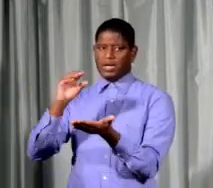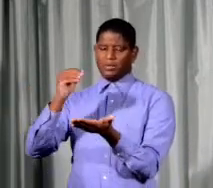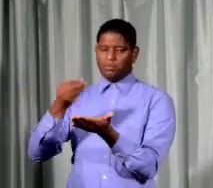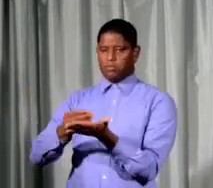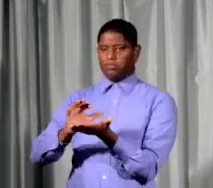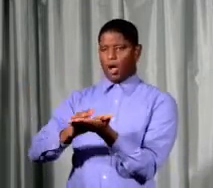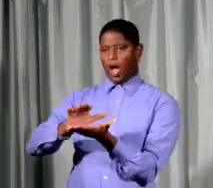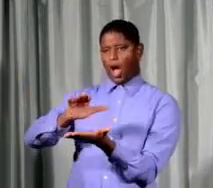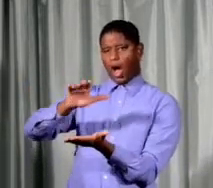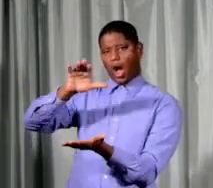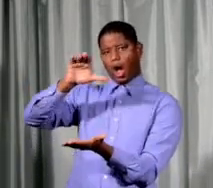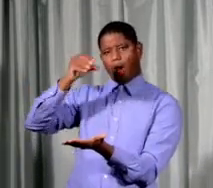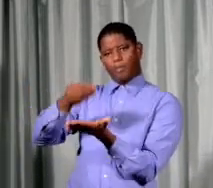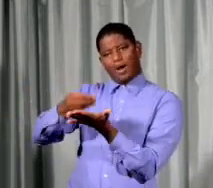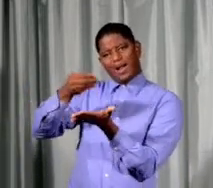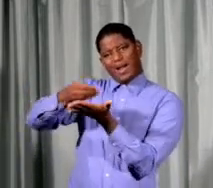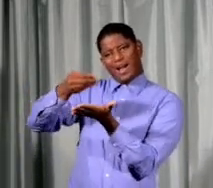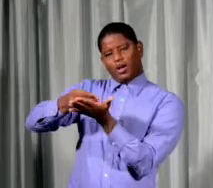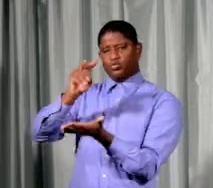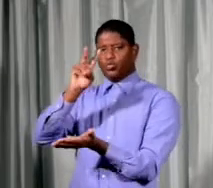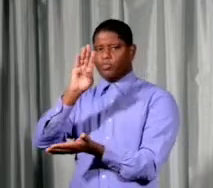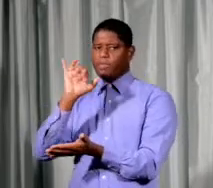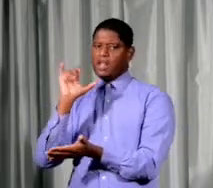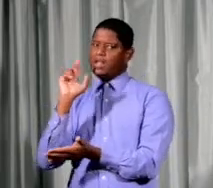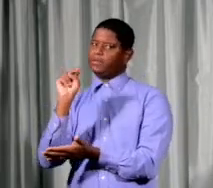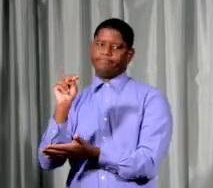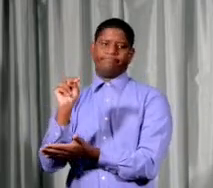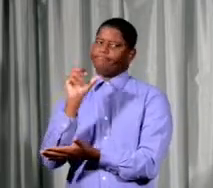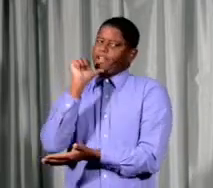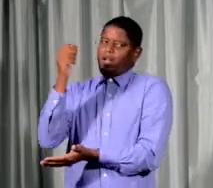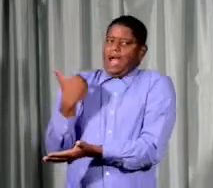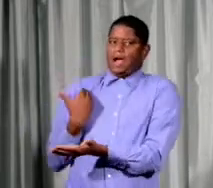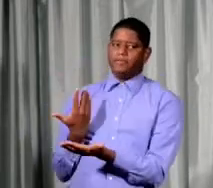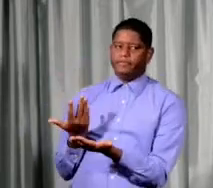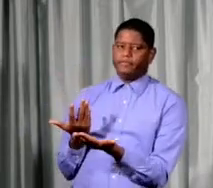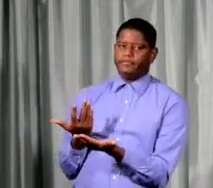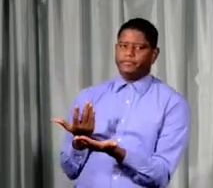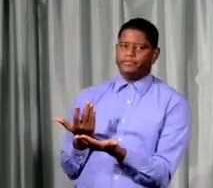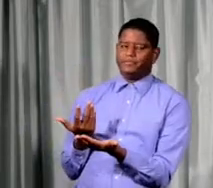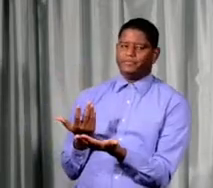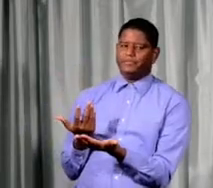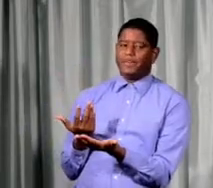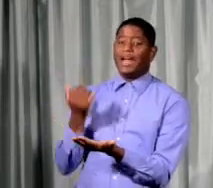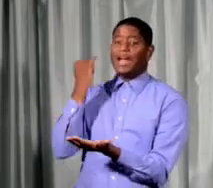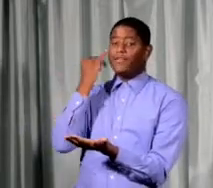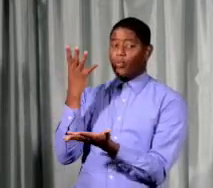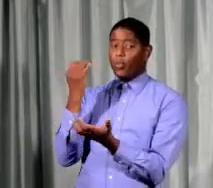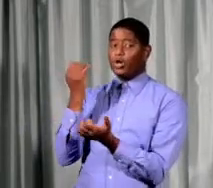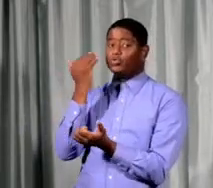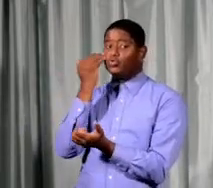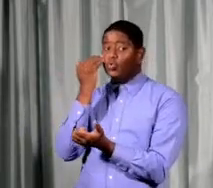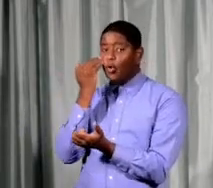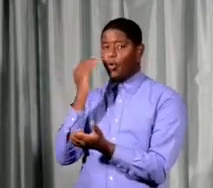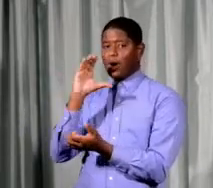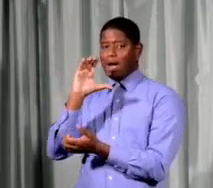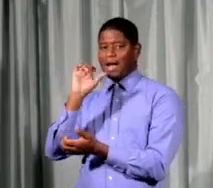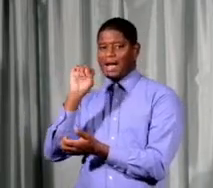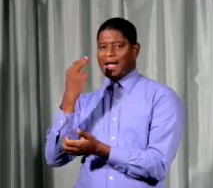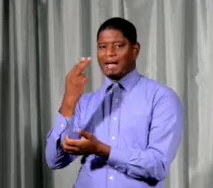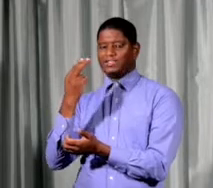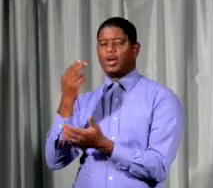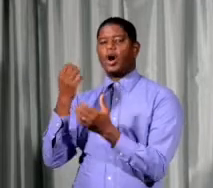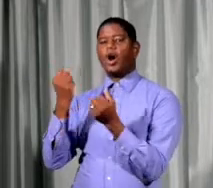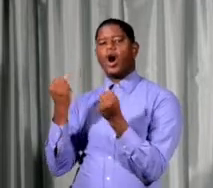have $2 billion in cash. You want to know how much cash they have, you go to the balance sheet and you look at cash. So